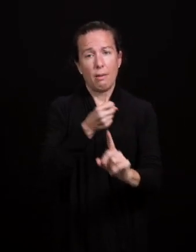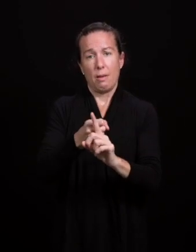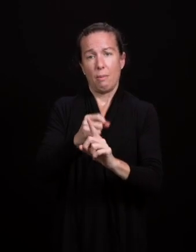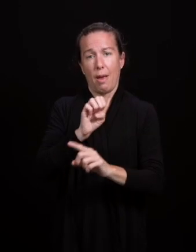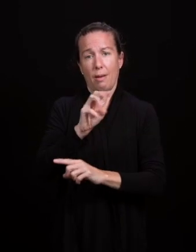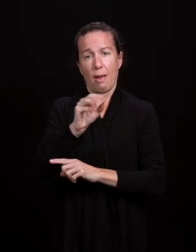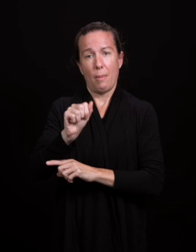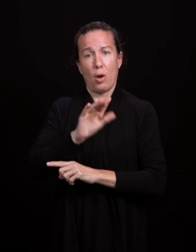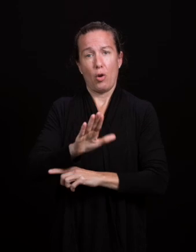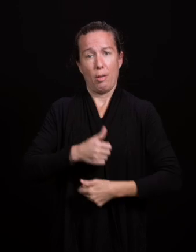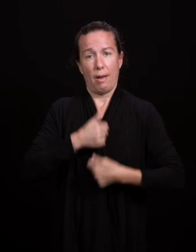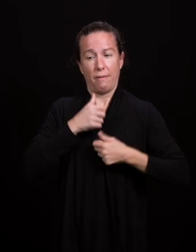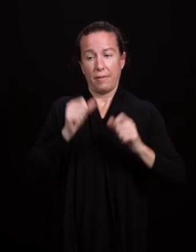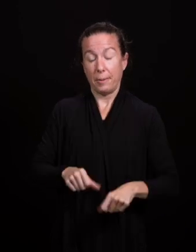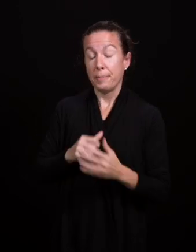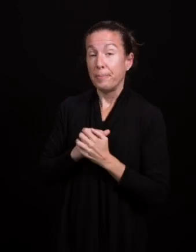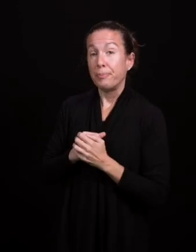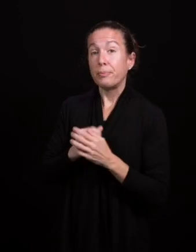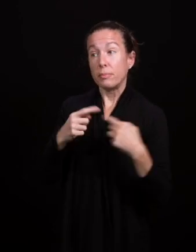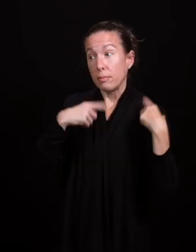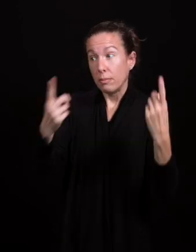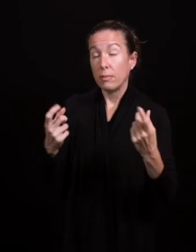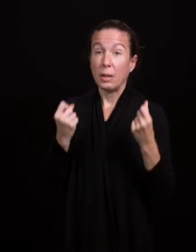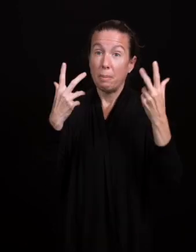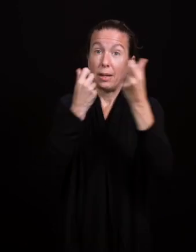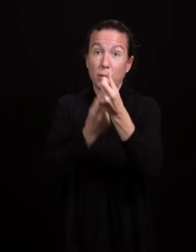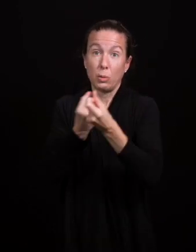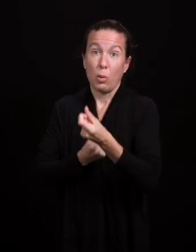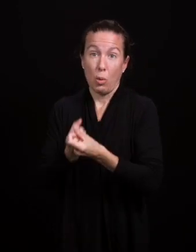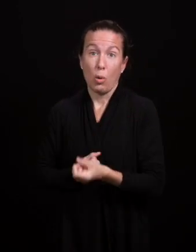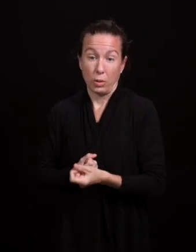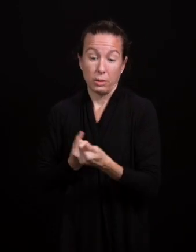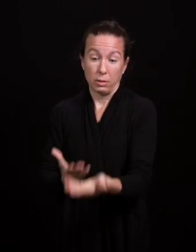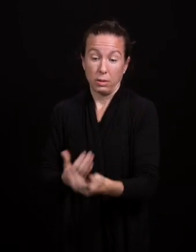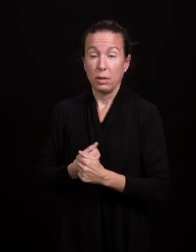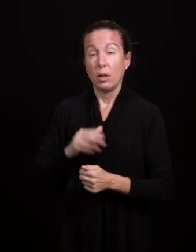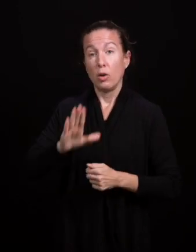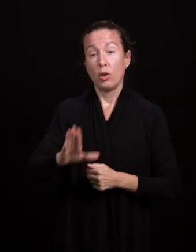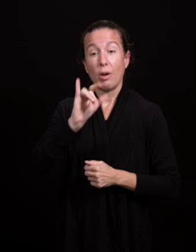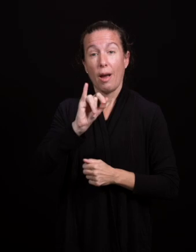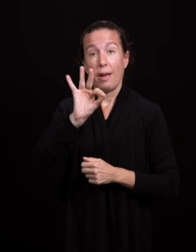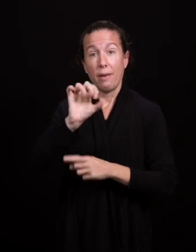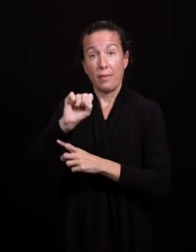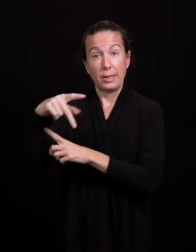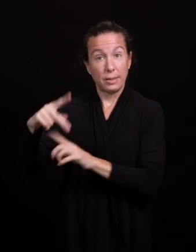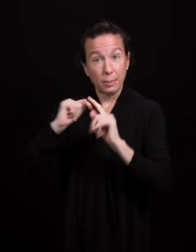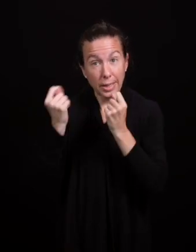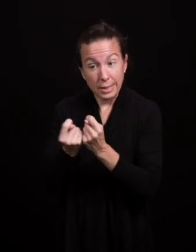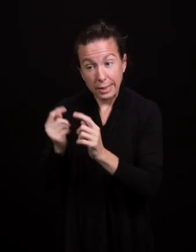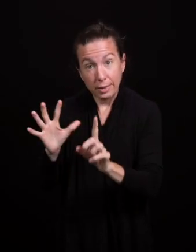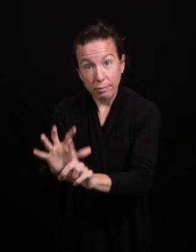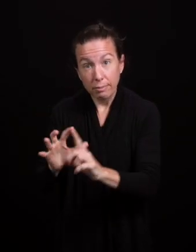her. We had a lot of supports along the way through her IFSP team